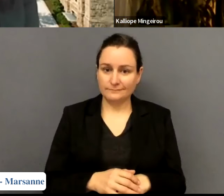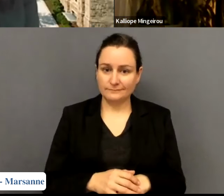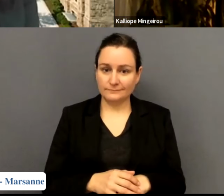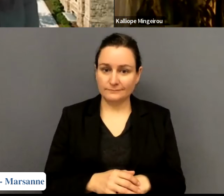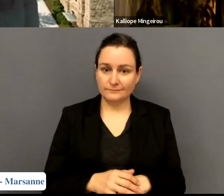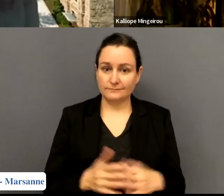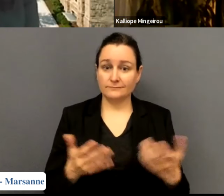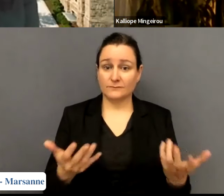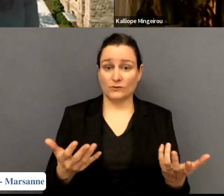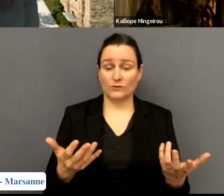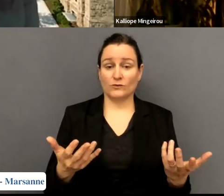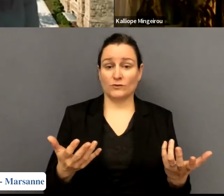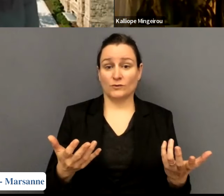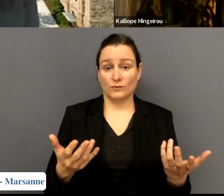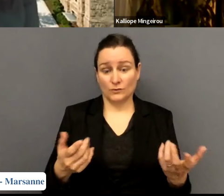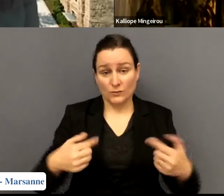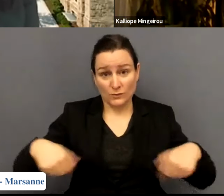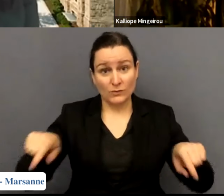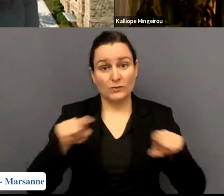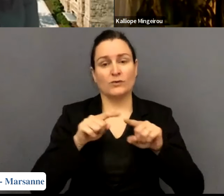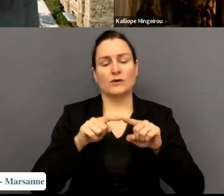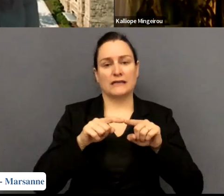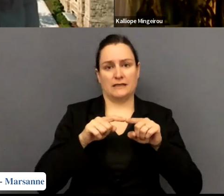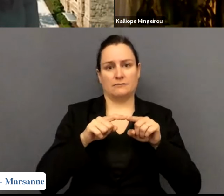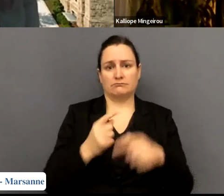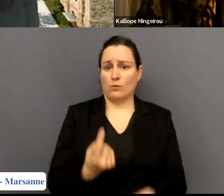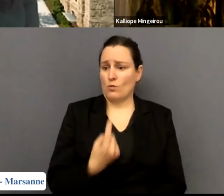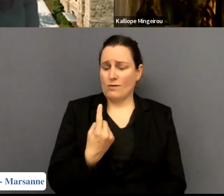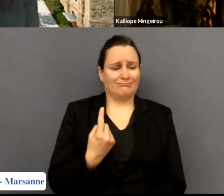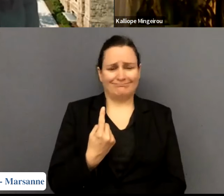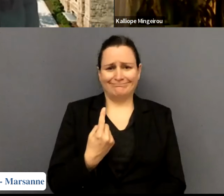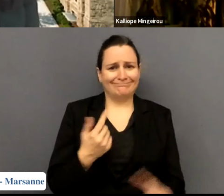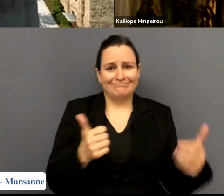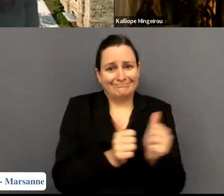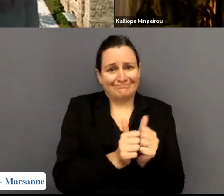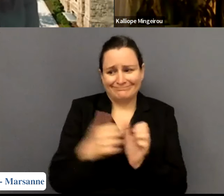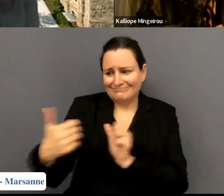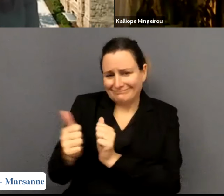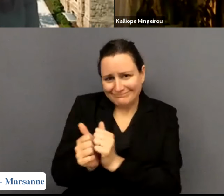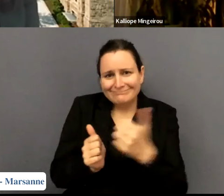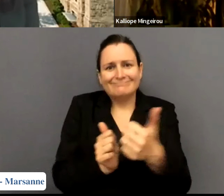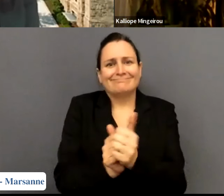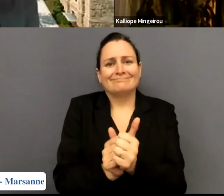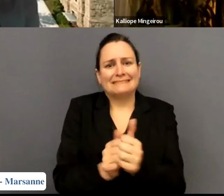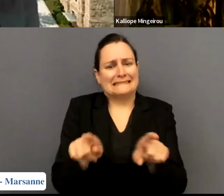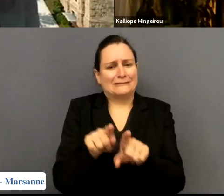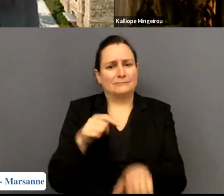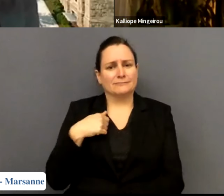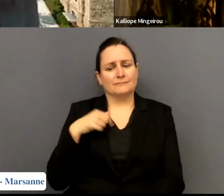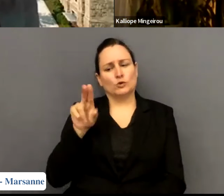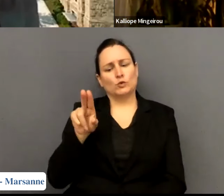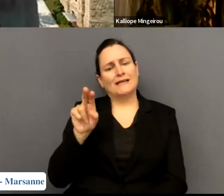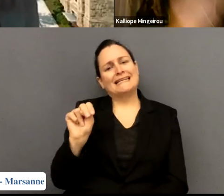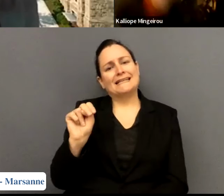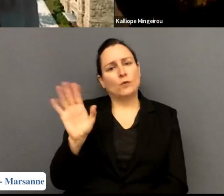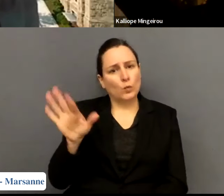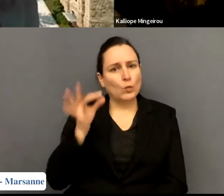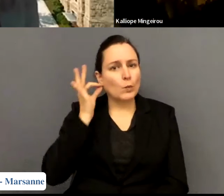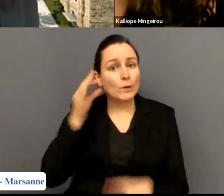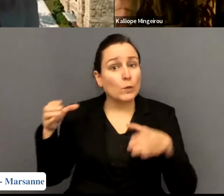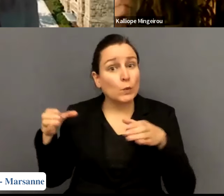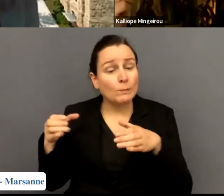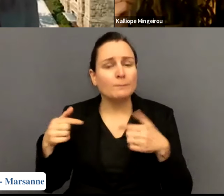really envision through the action coalitions and the multi-stakeholder platforms to bring these different fields together from